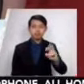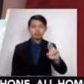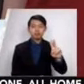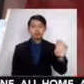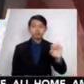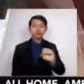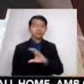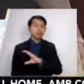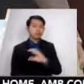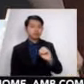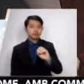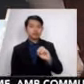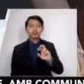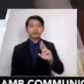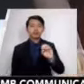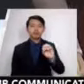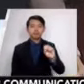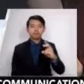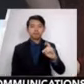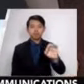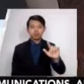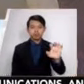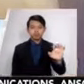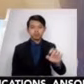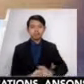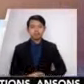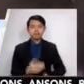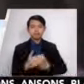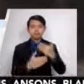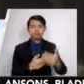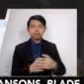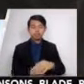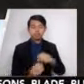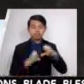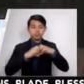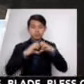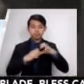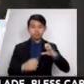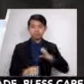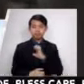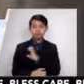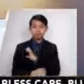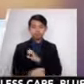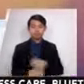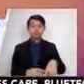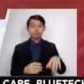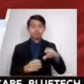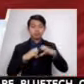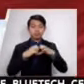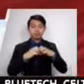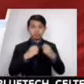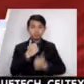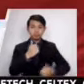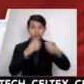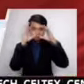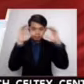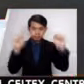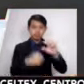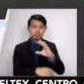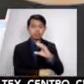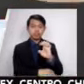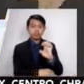Present sa gala ang GMA executives sa pangunguna nina GMA President and CEO Gilberto R. Duavit